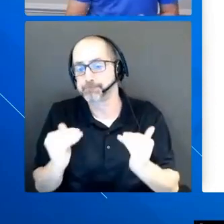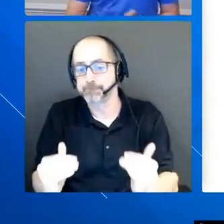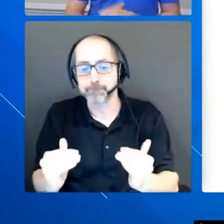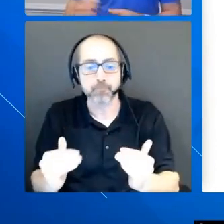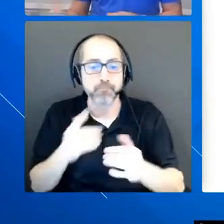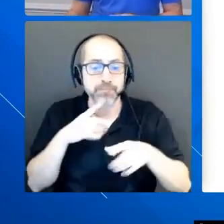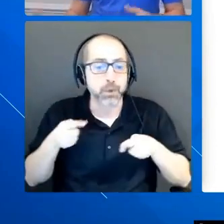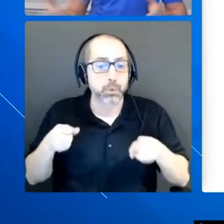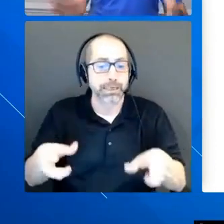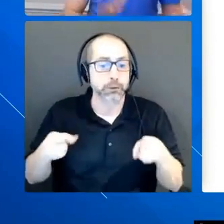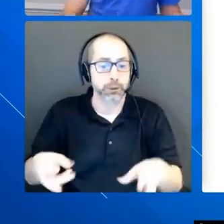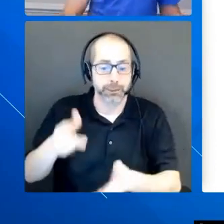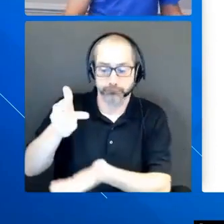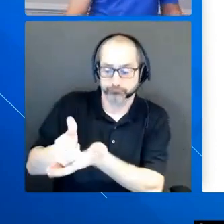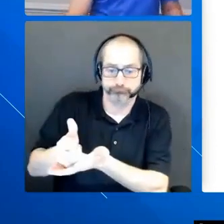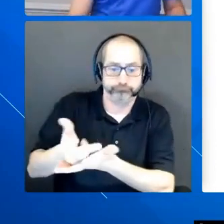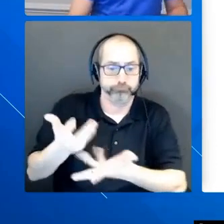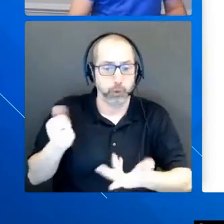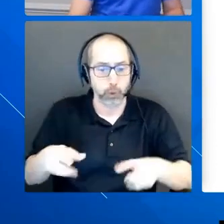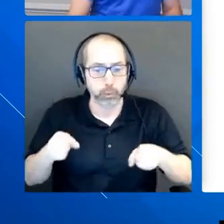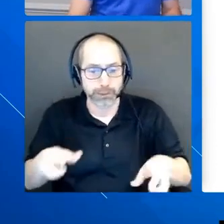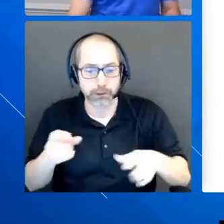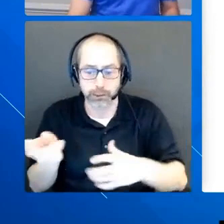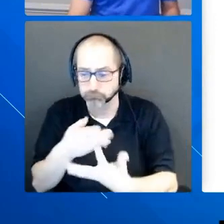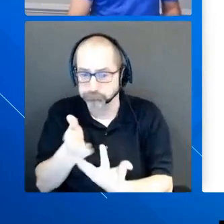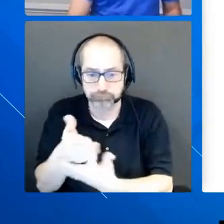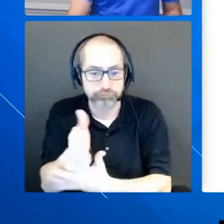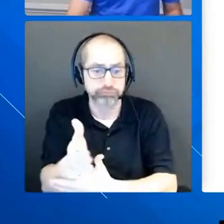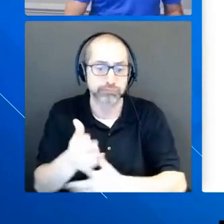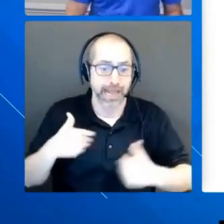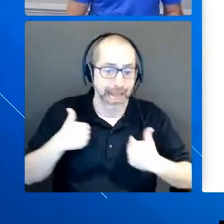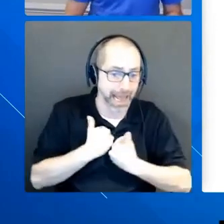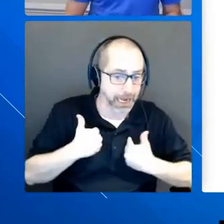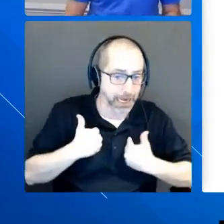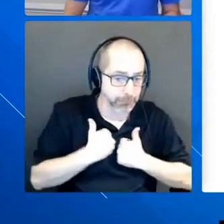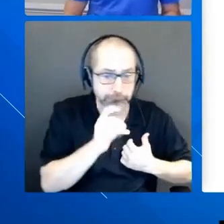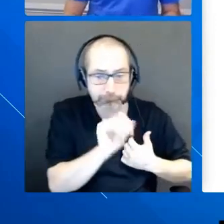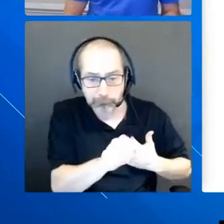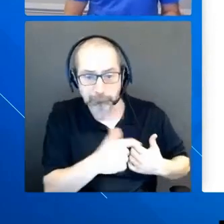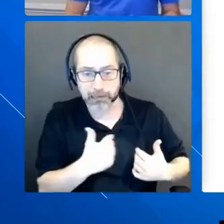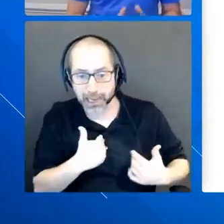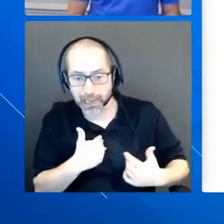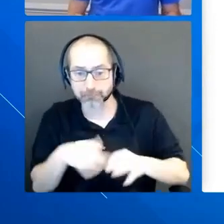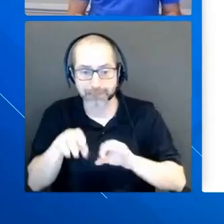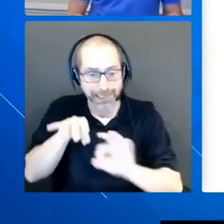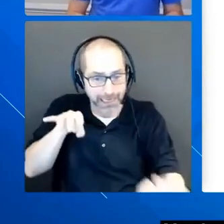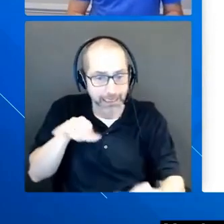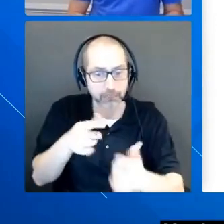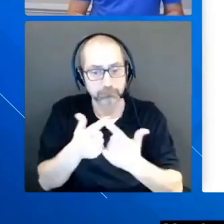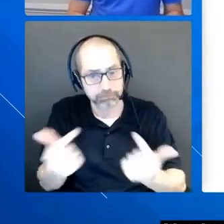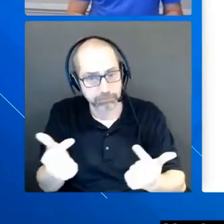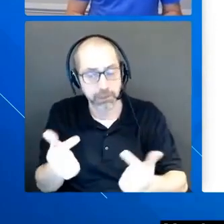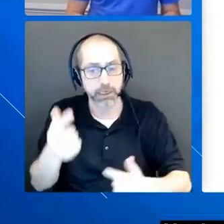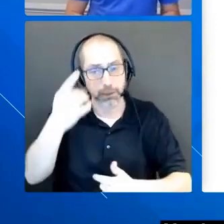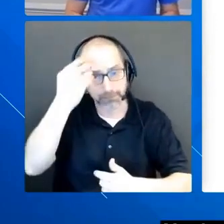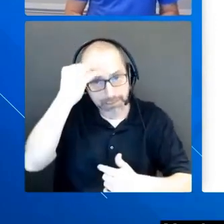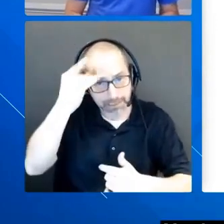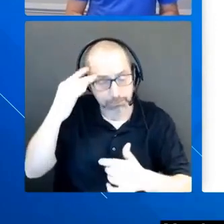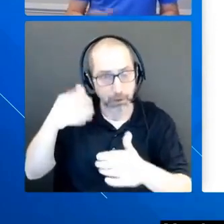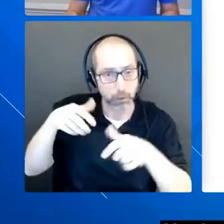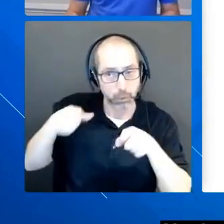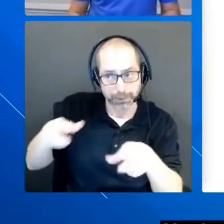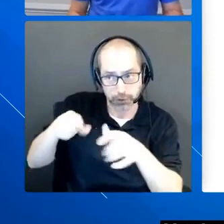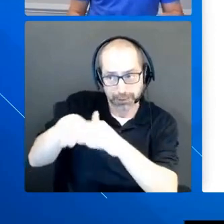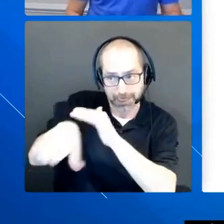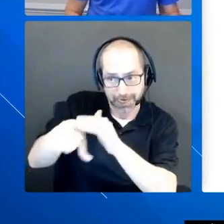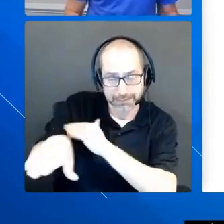for my wheelchair, my service animal, my white cane, my personal care assistant, etc. You have to consider wheelchair access and space for service